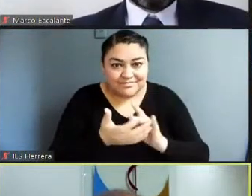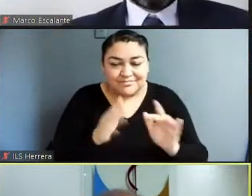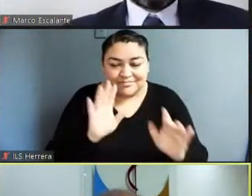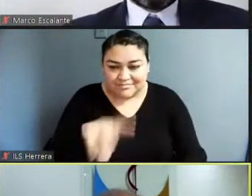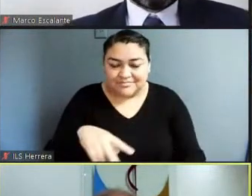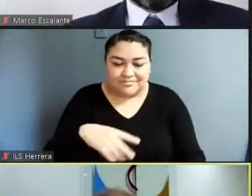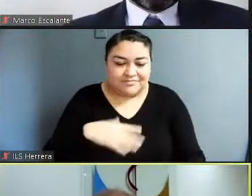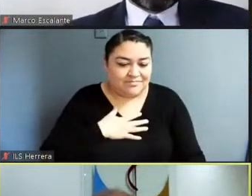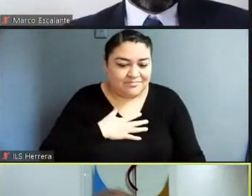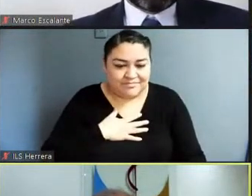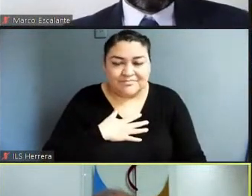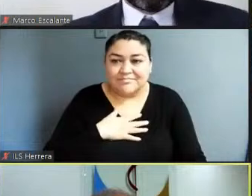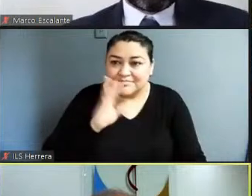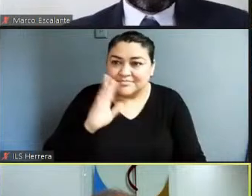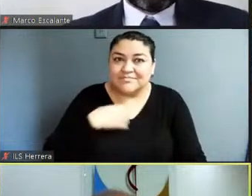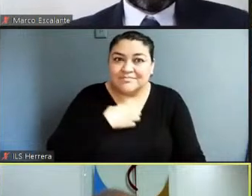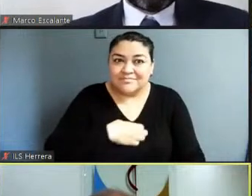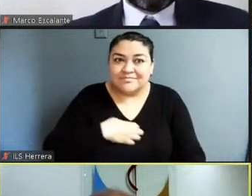Many, many thanks.